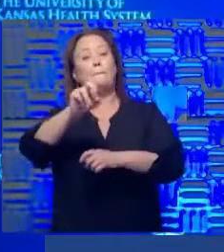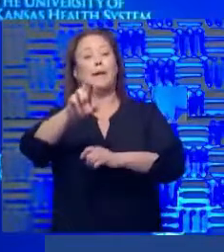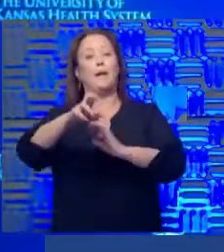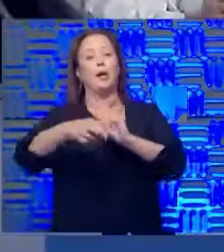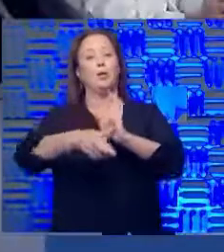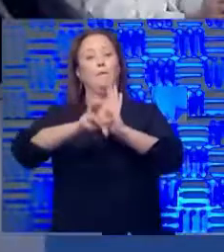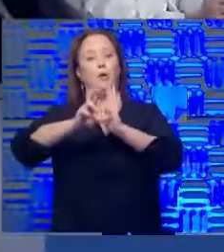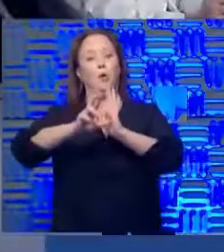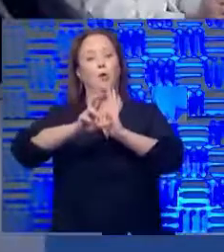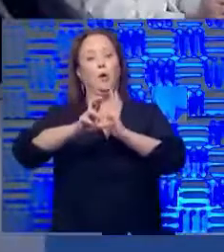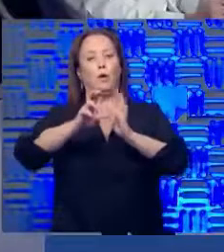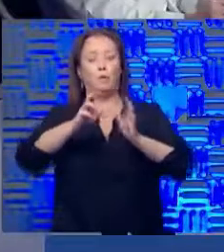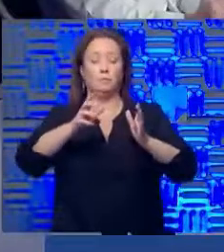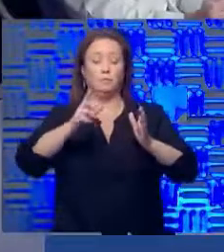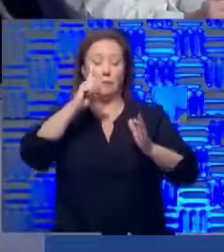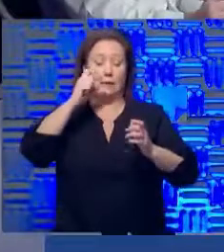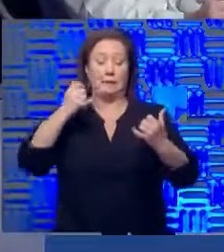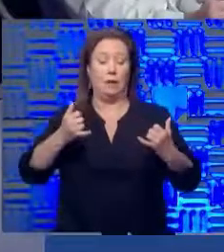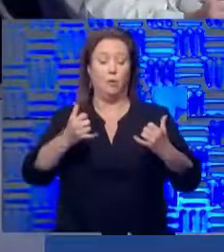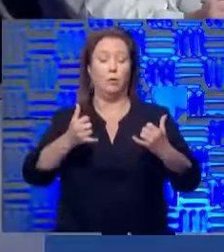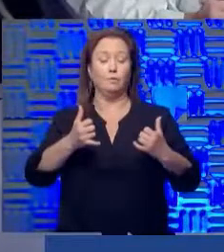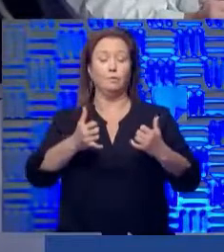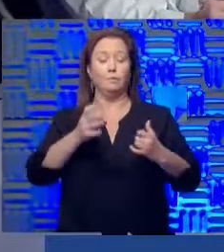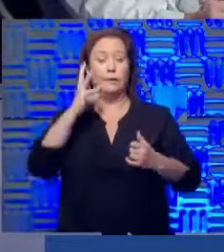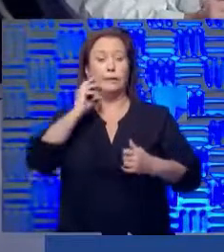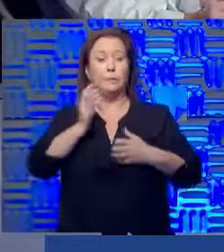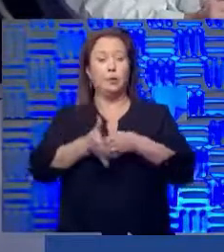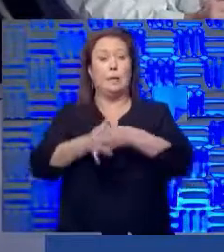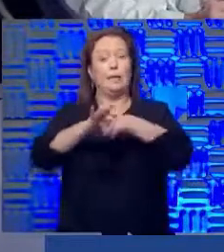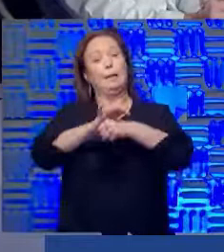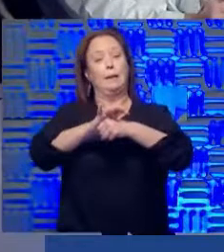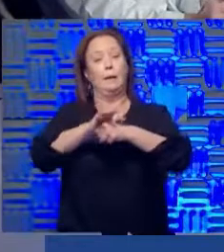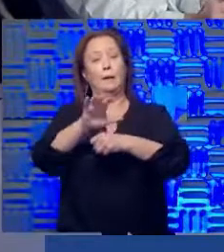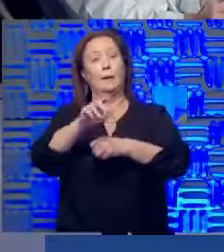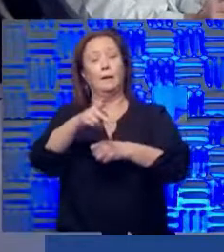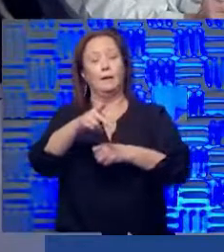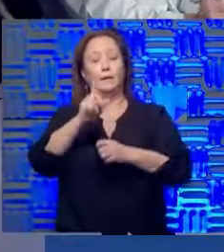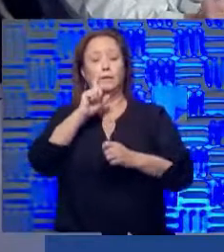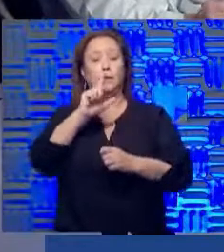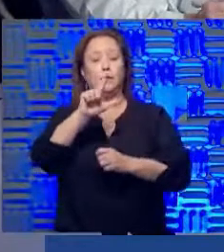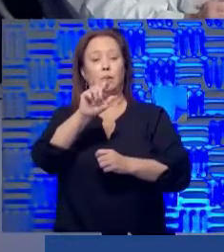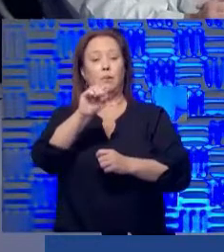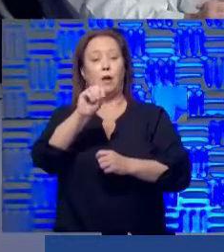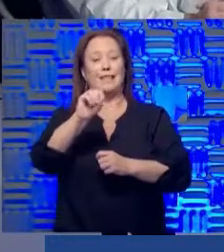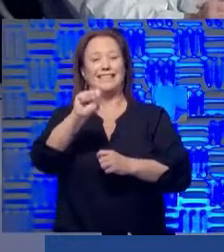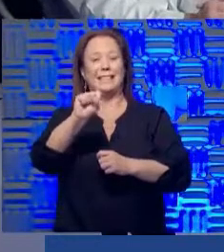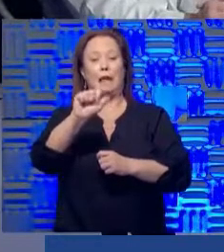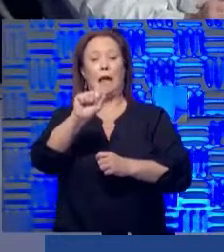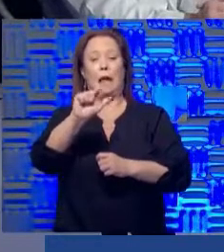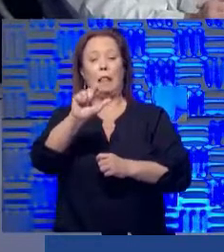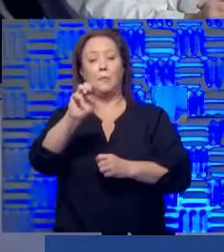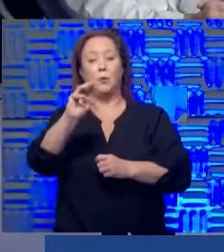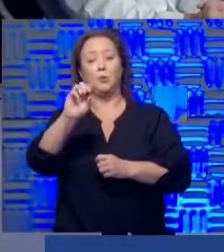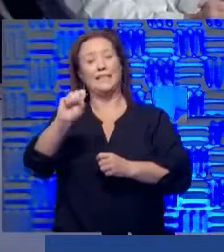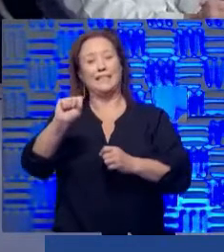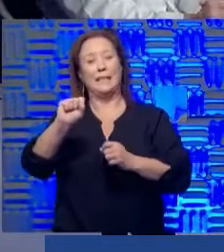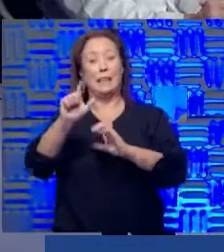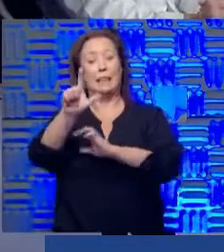a pandemic. And as a result, stuff is coming out. One of the things about this came out at the Los Alamos Laboratory, a lot of brilliant people. Yeah,